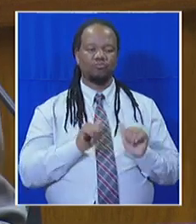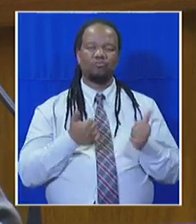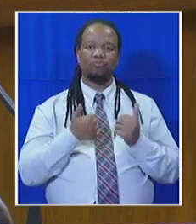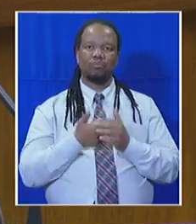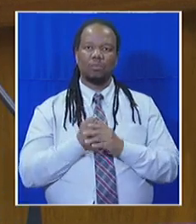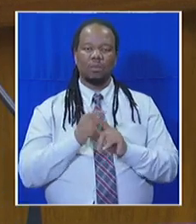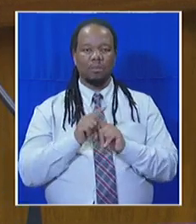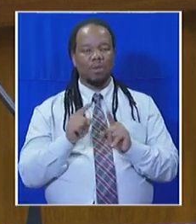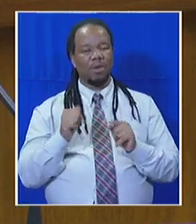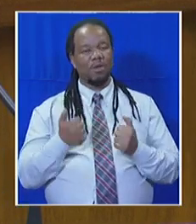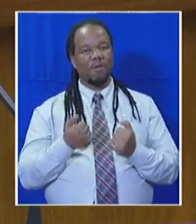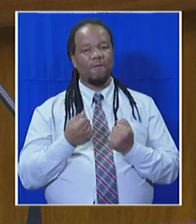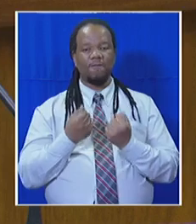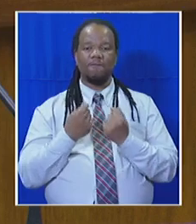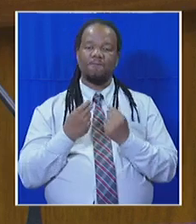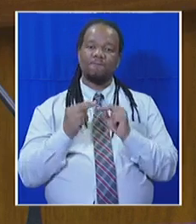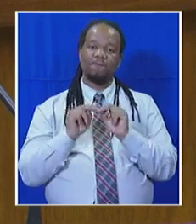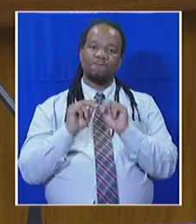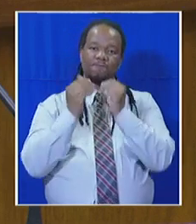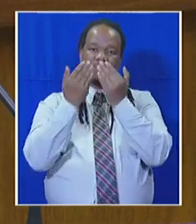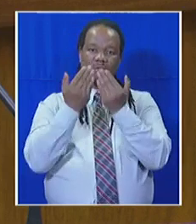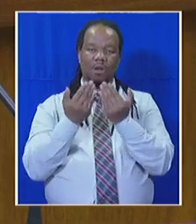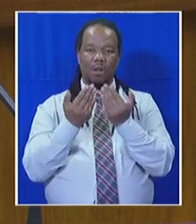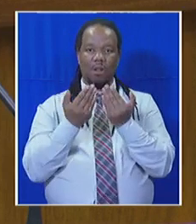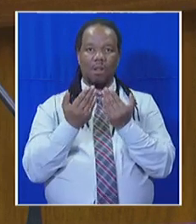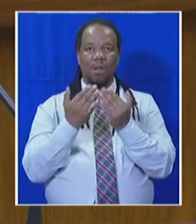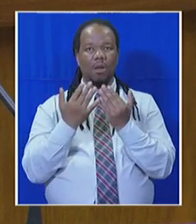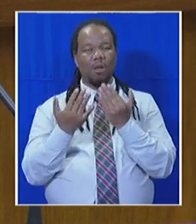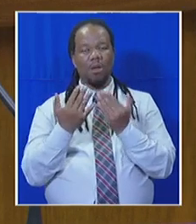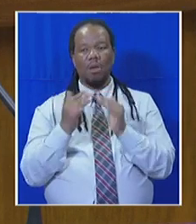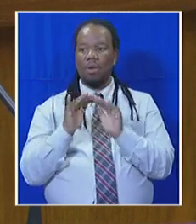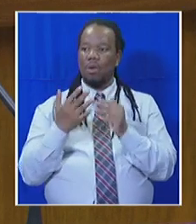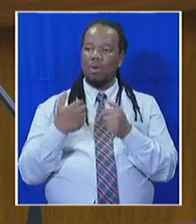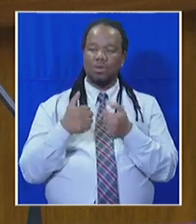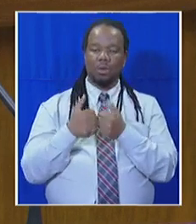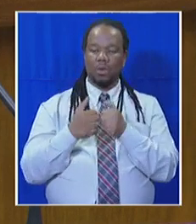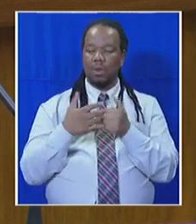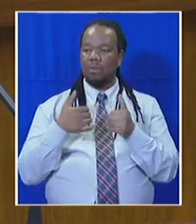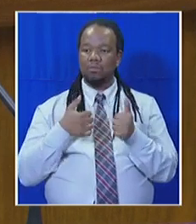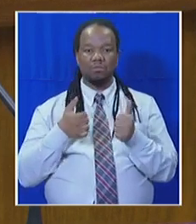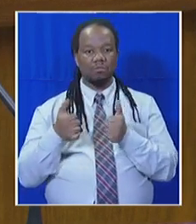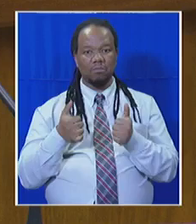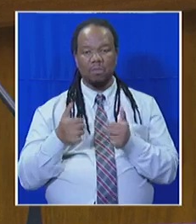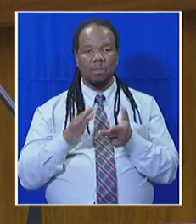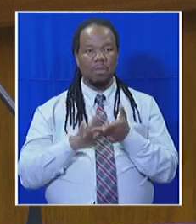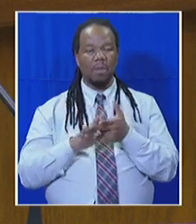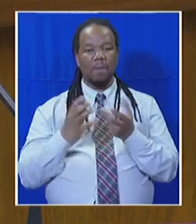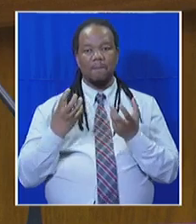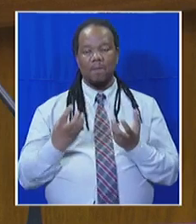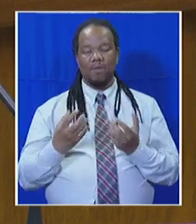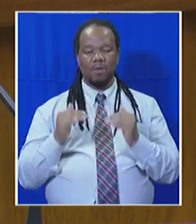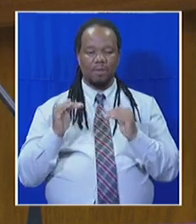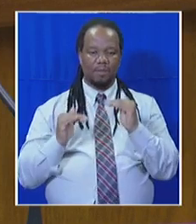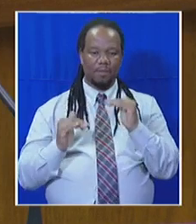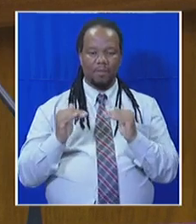fiscal framework can assist the government to fight the challenges of unemployment, poverty, and inequality. The consultation that